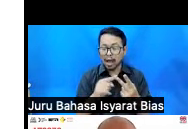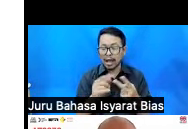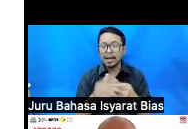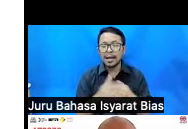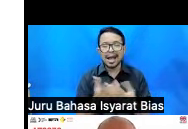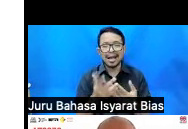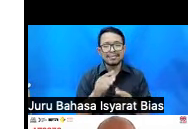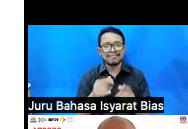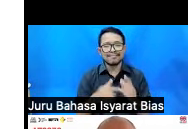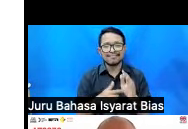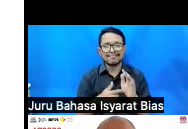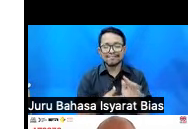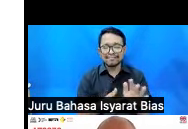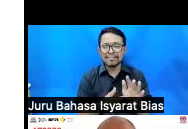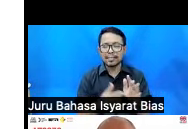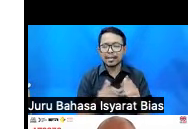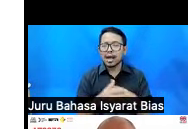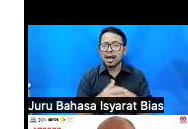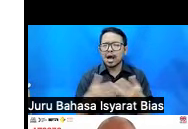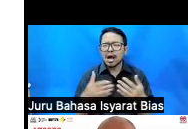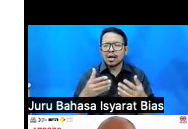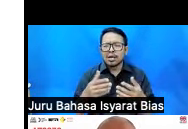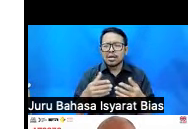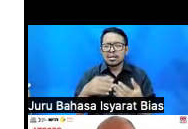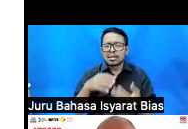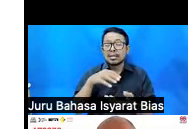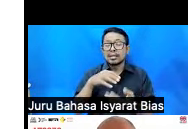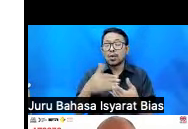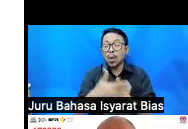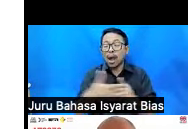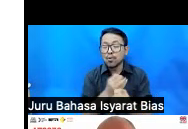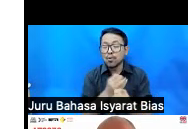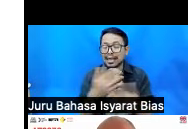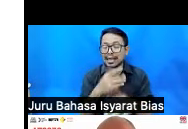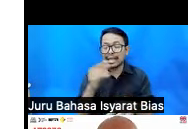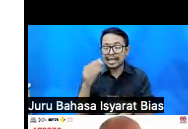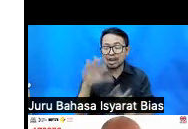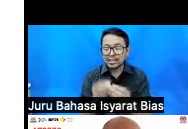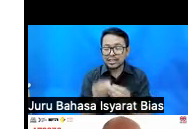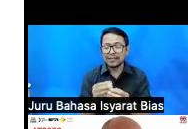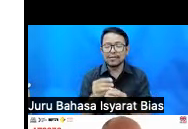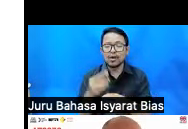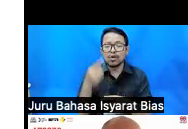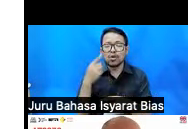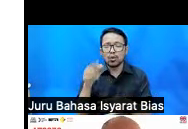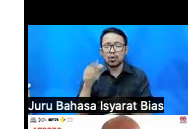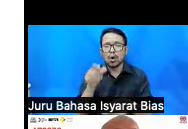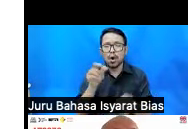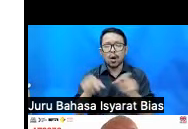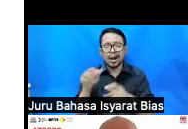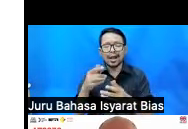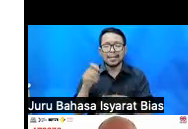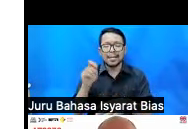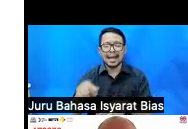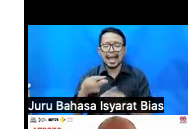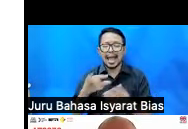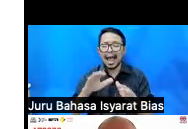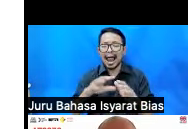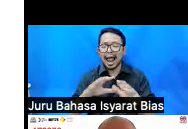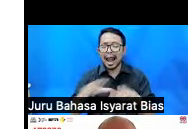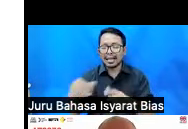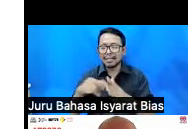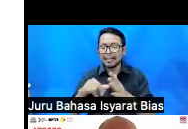spaces for AT users, persons with disabilities, older persons, women and children, in which they